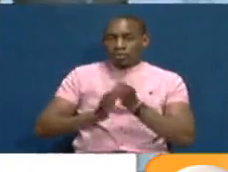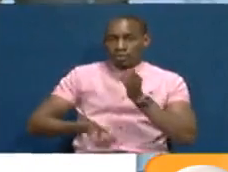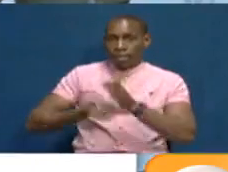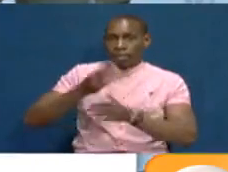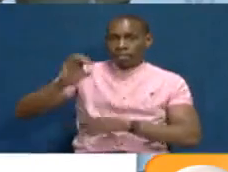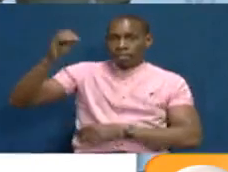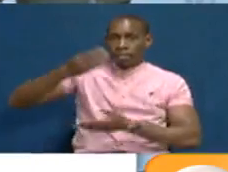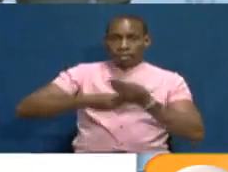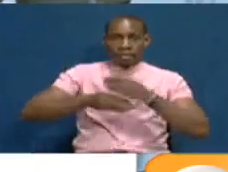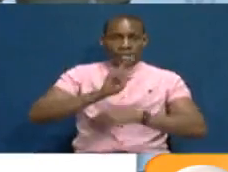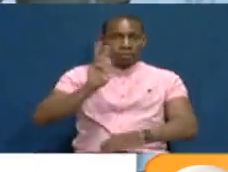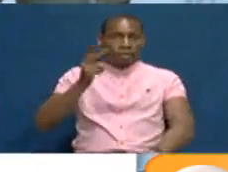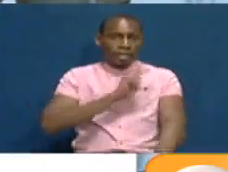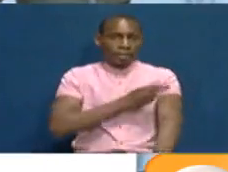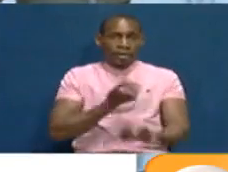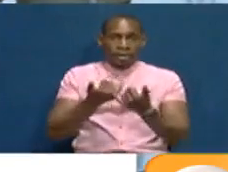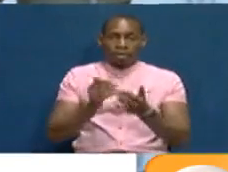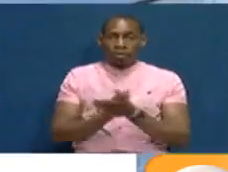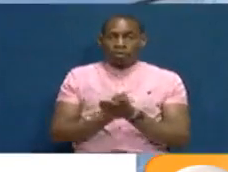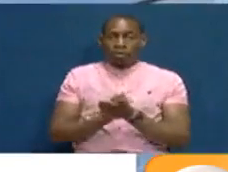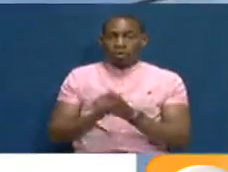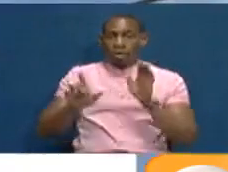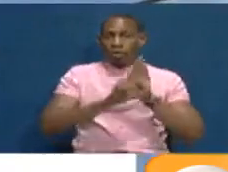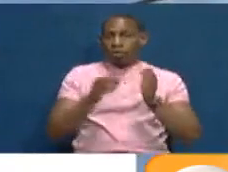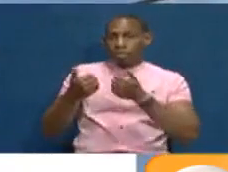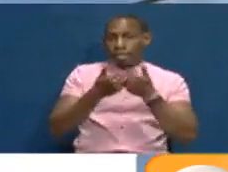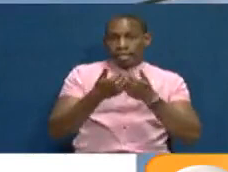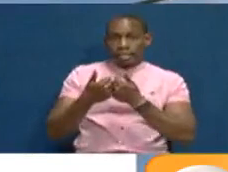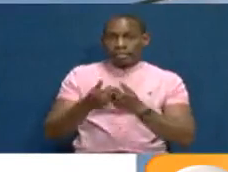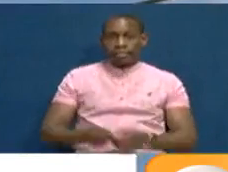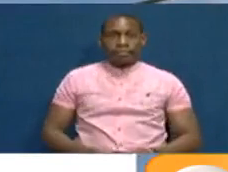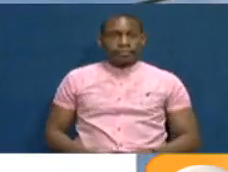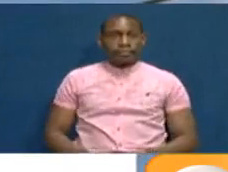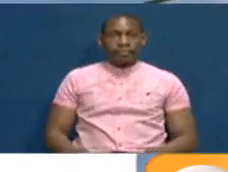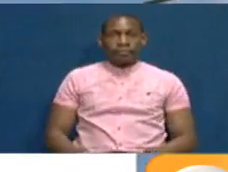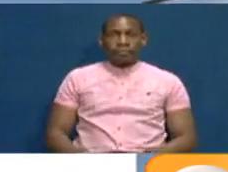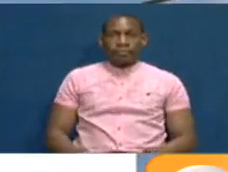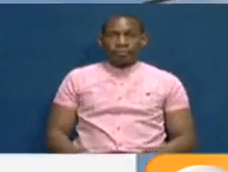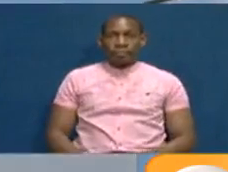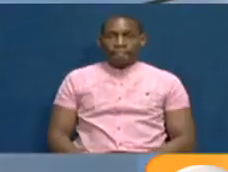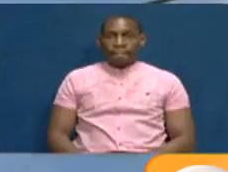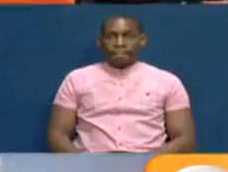electricity to Kenya Power, setting a stage for a legal battle. Faisal Ahmed, Citizen TV, Nairobi.